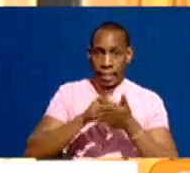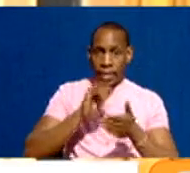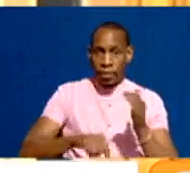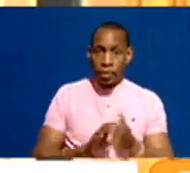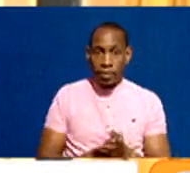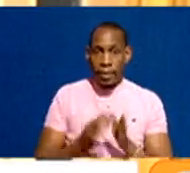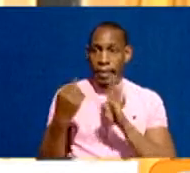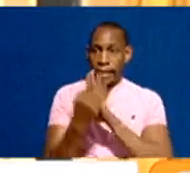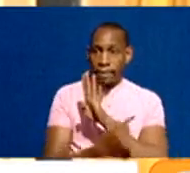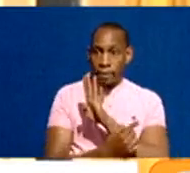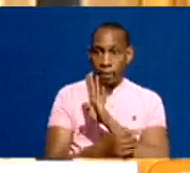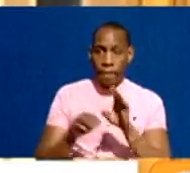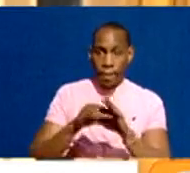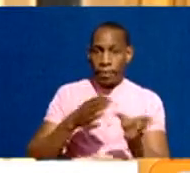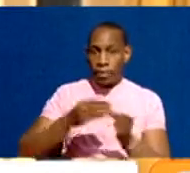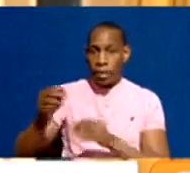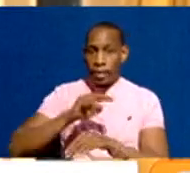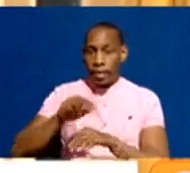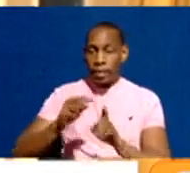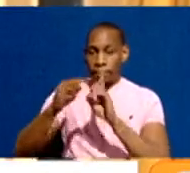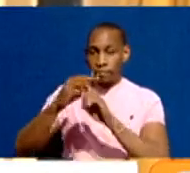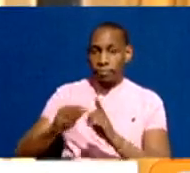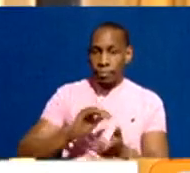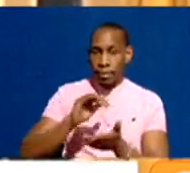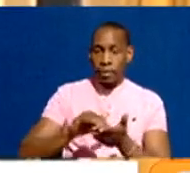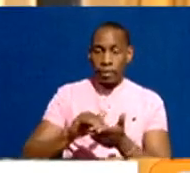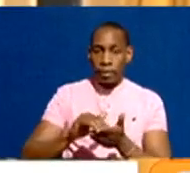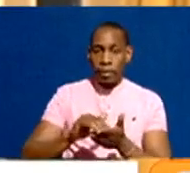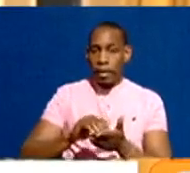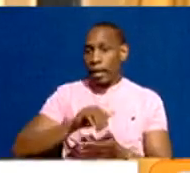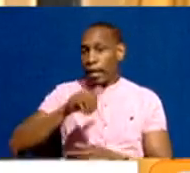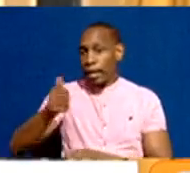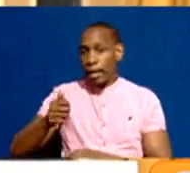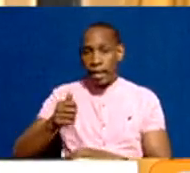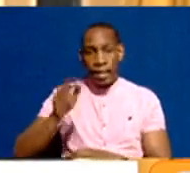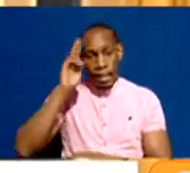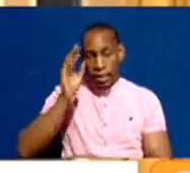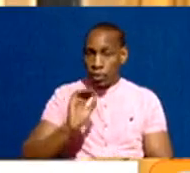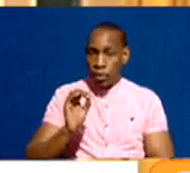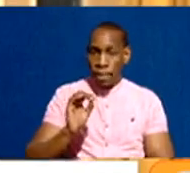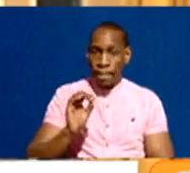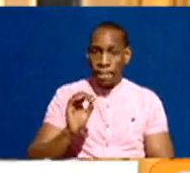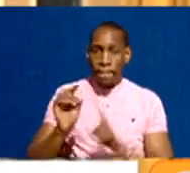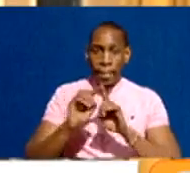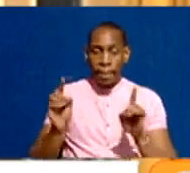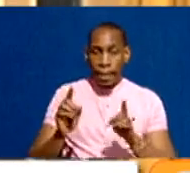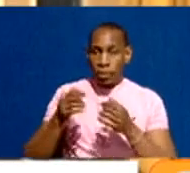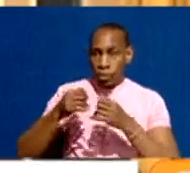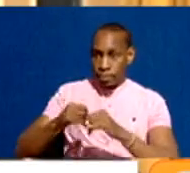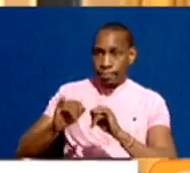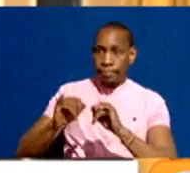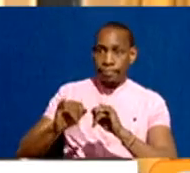four went to the National Tallying Center not for any other reason, but to